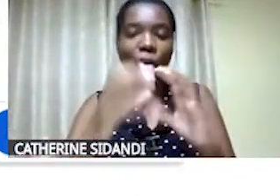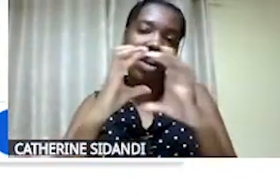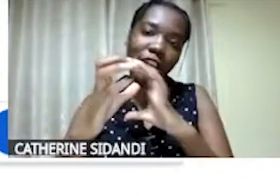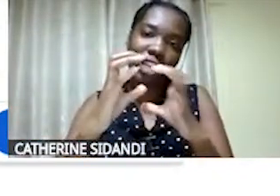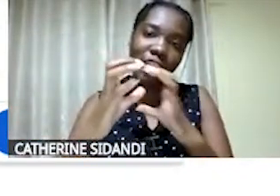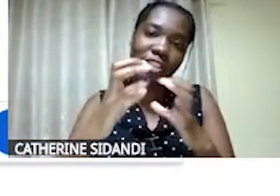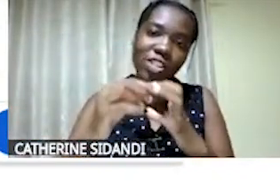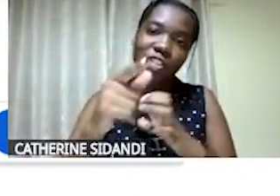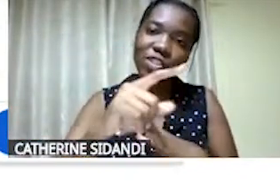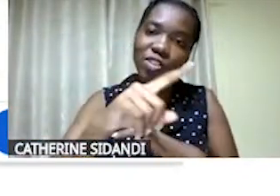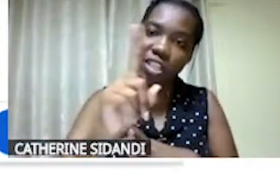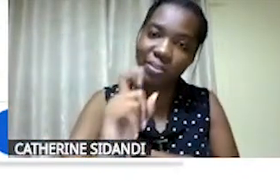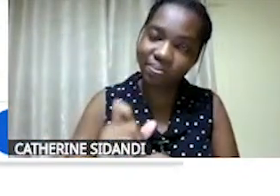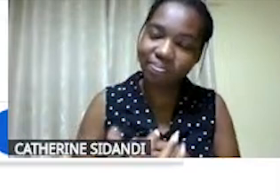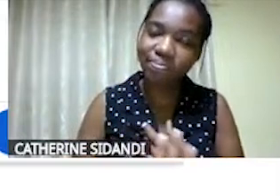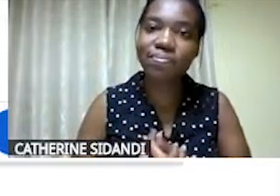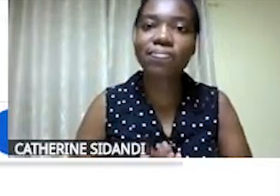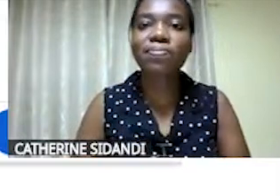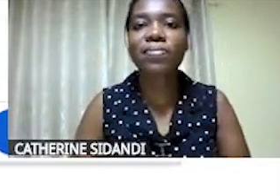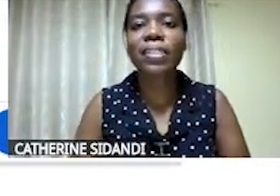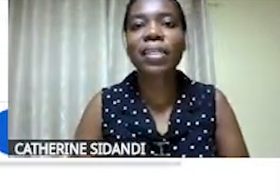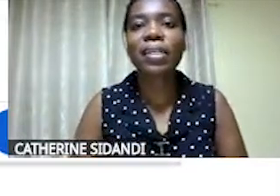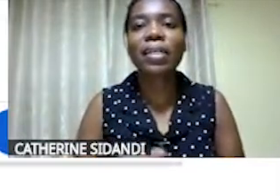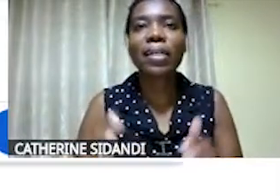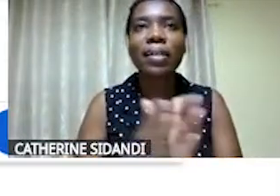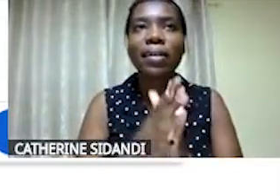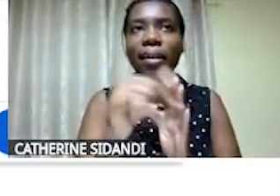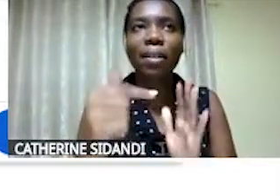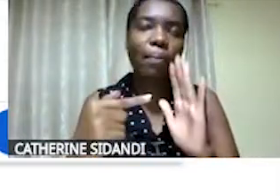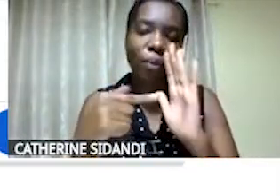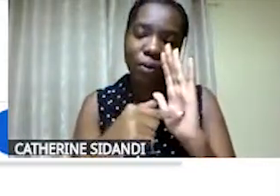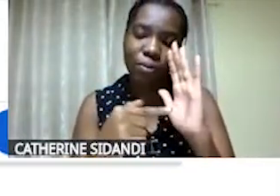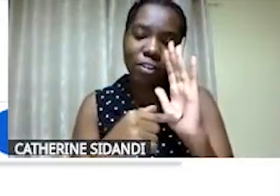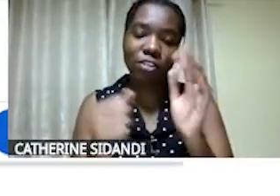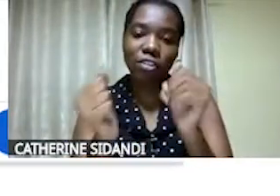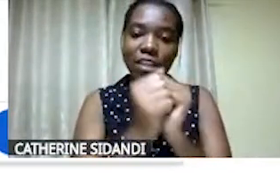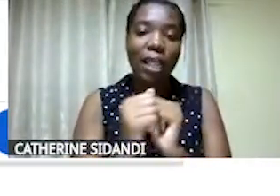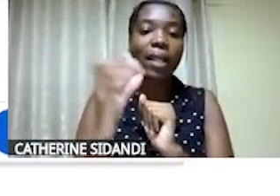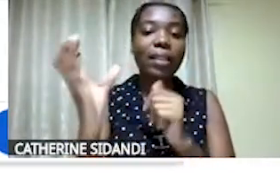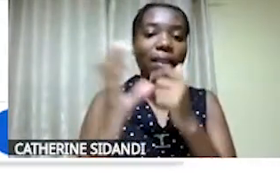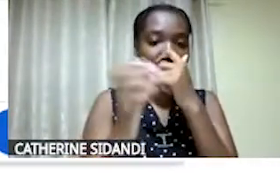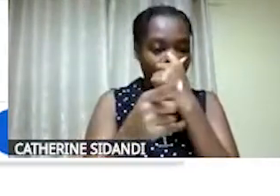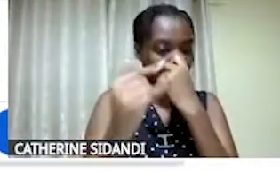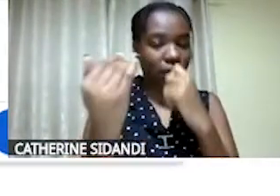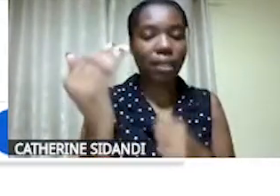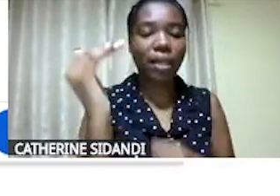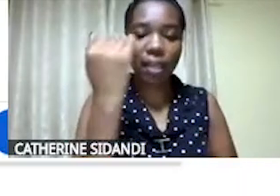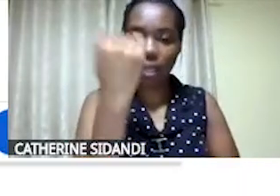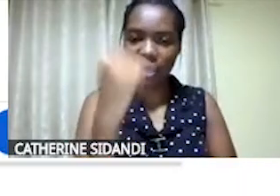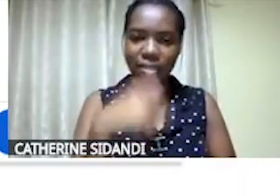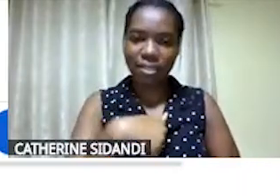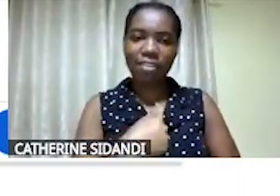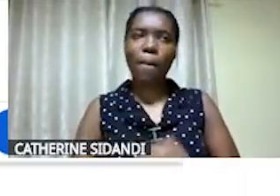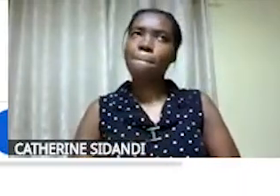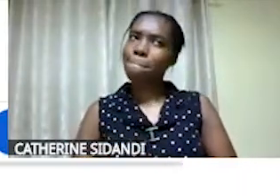your any touch point with the client to ask yourself, is turnaround